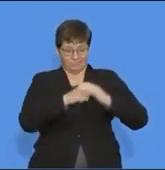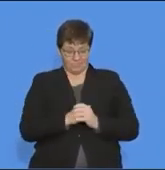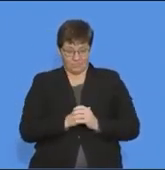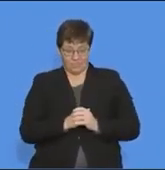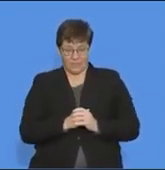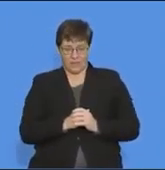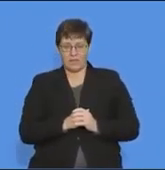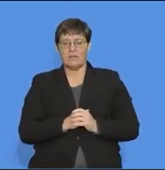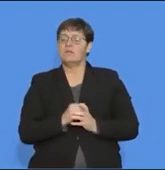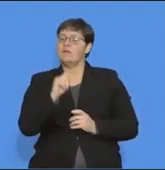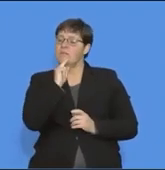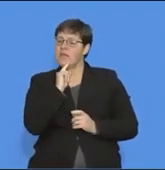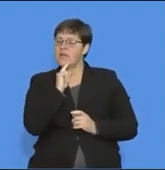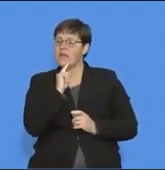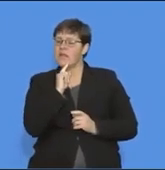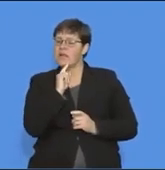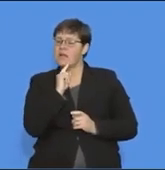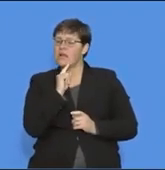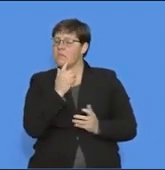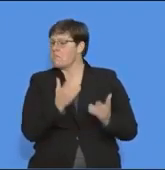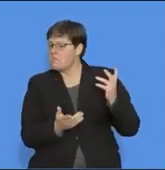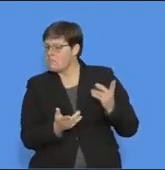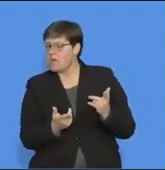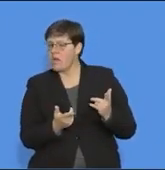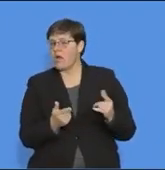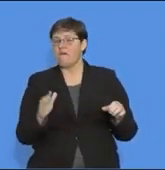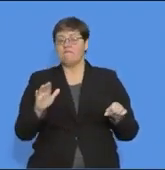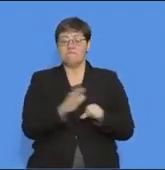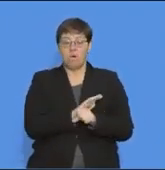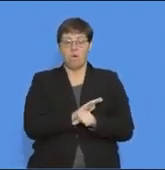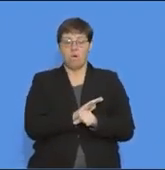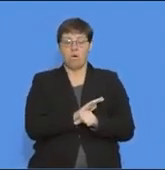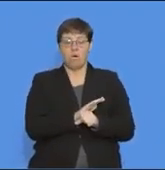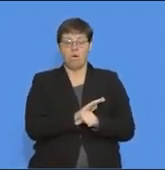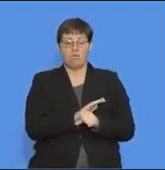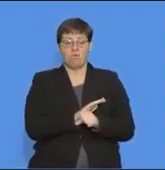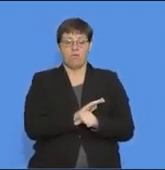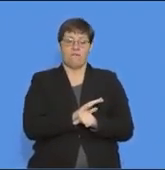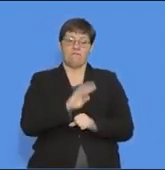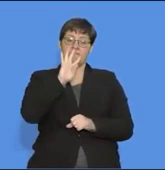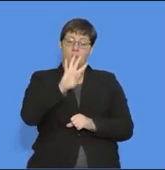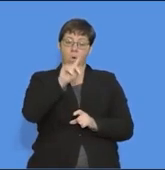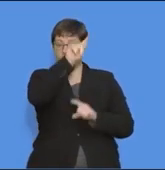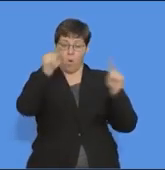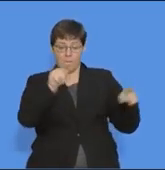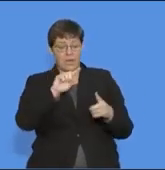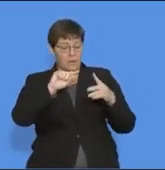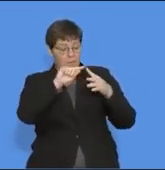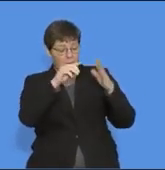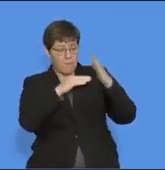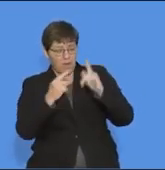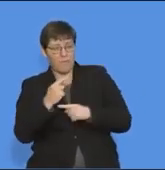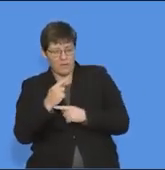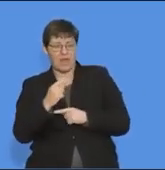think about it, although it might not be a four-sided shape, but if we have 4 points, then we can think